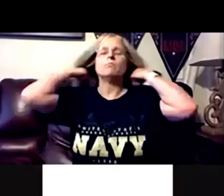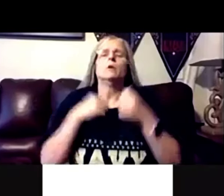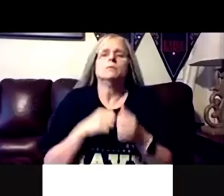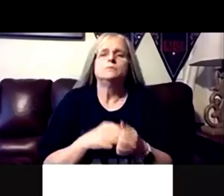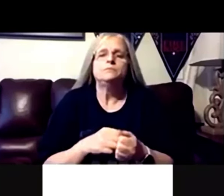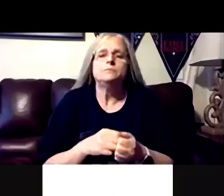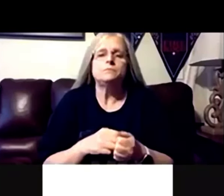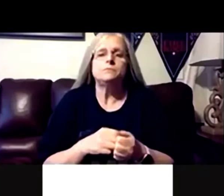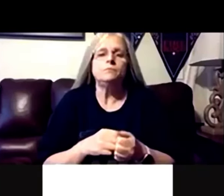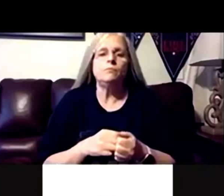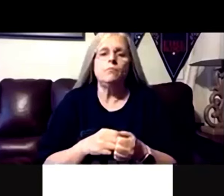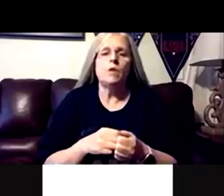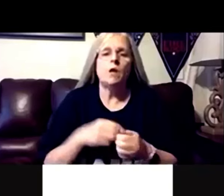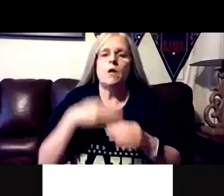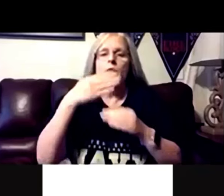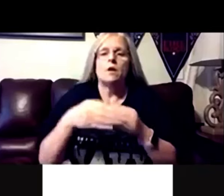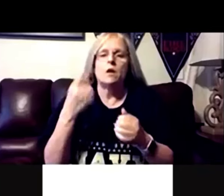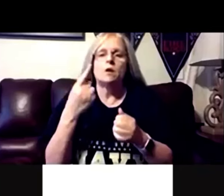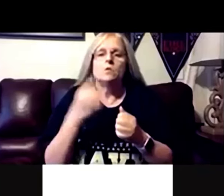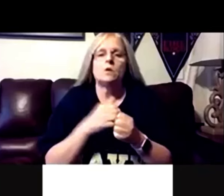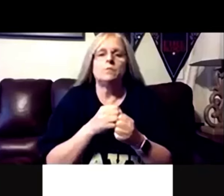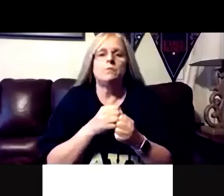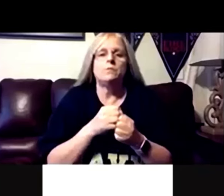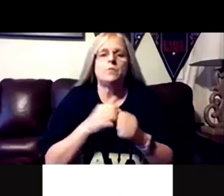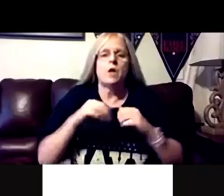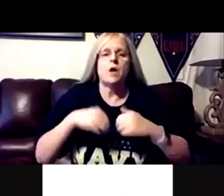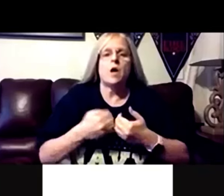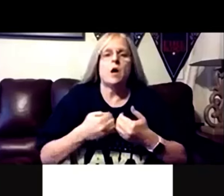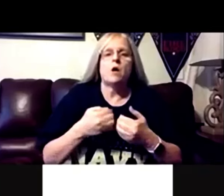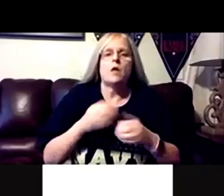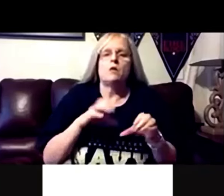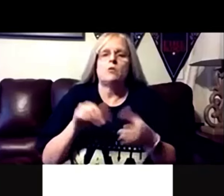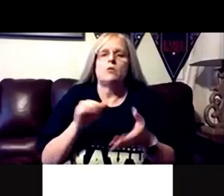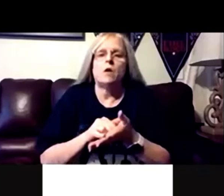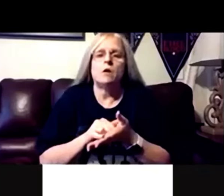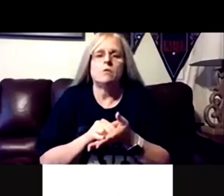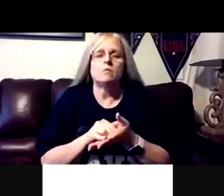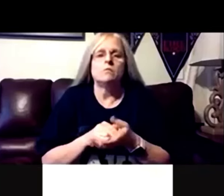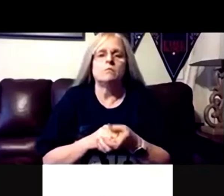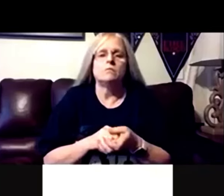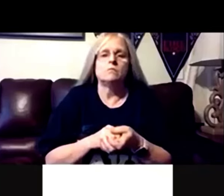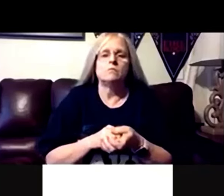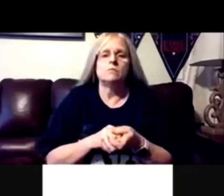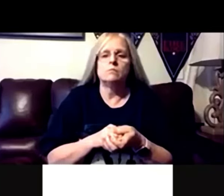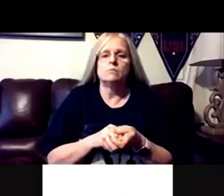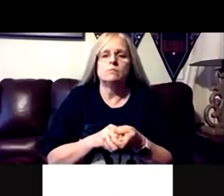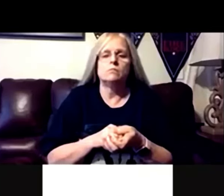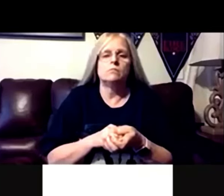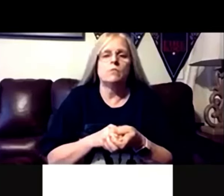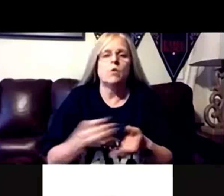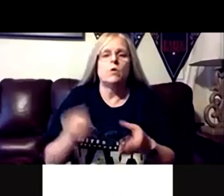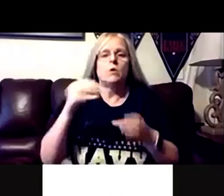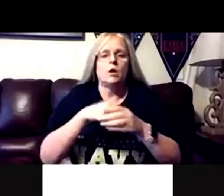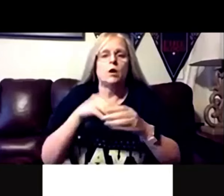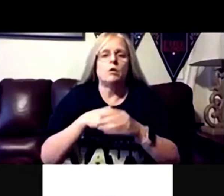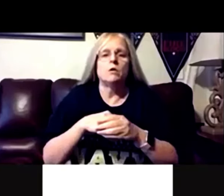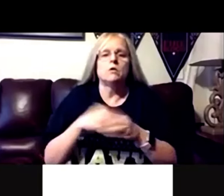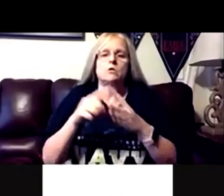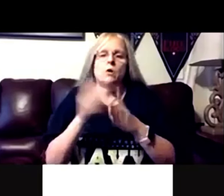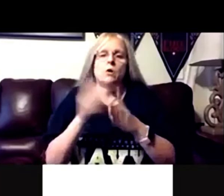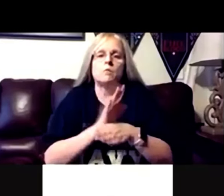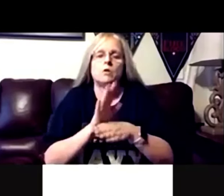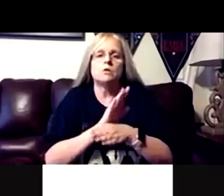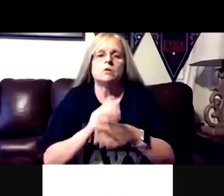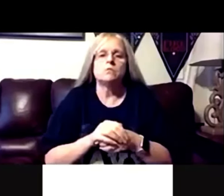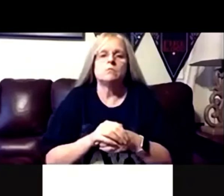is. The next one is, how are they going to do that? As you come in and start a business, obviously